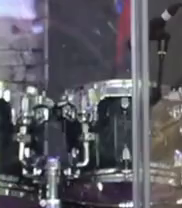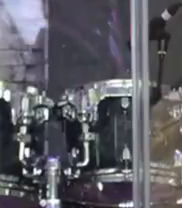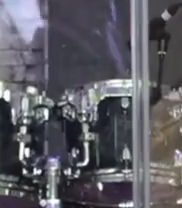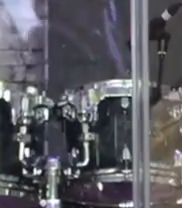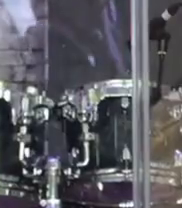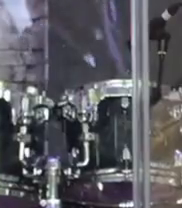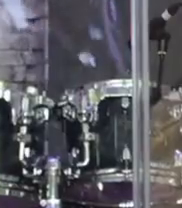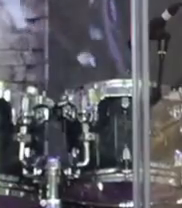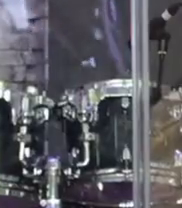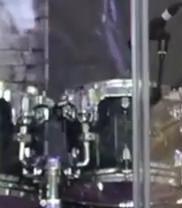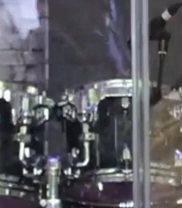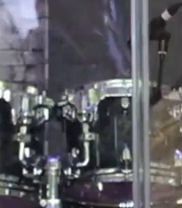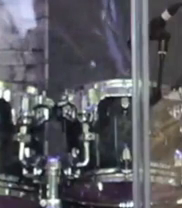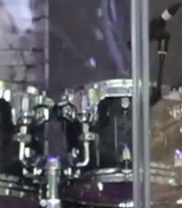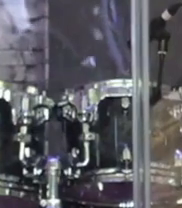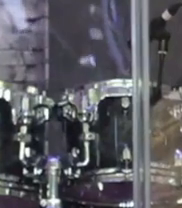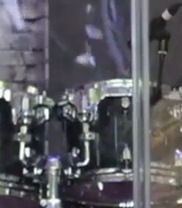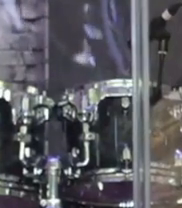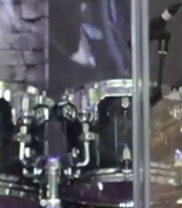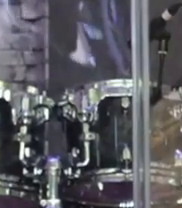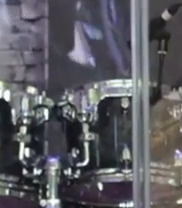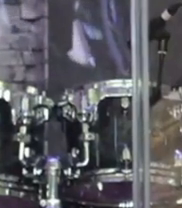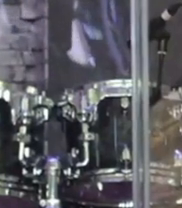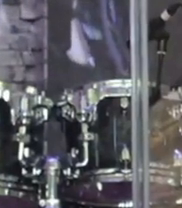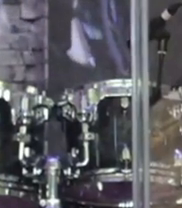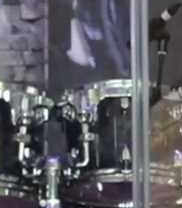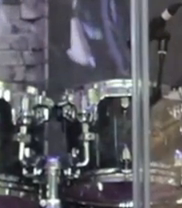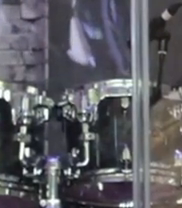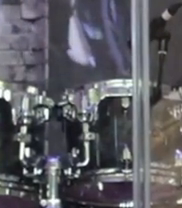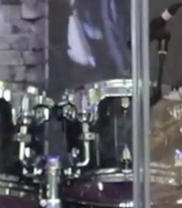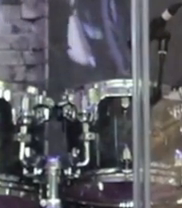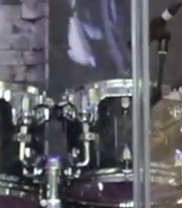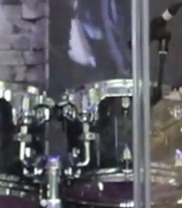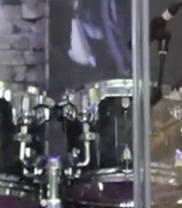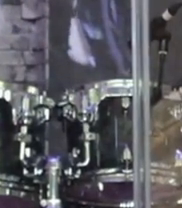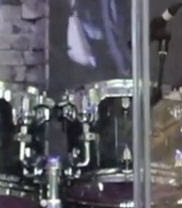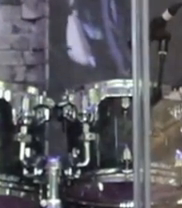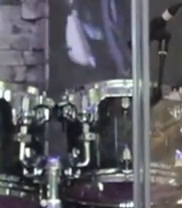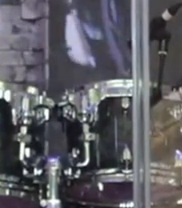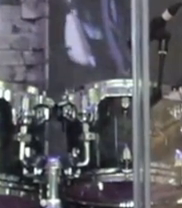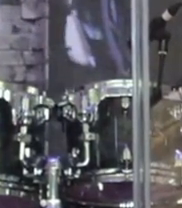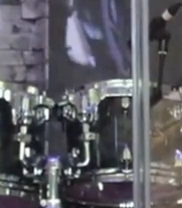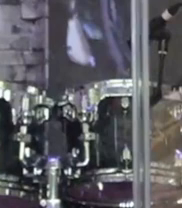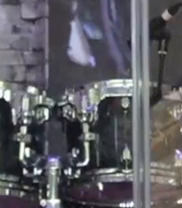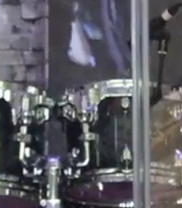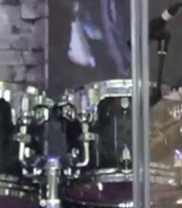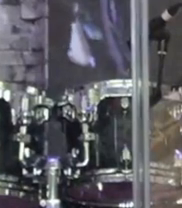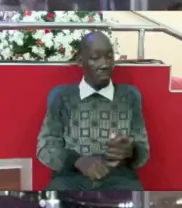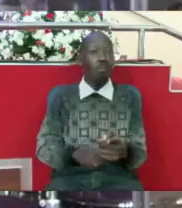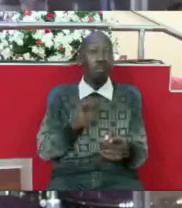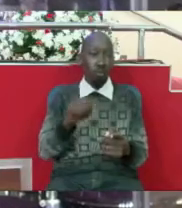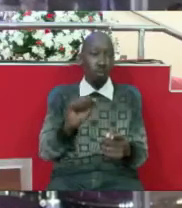if you can see a problem, kama unaweza ona shida, that problem can